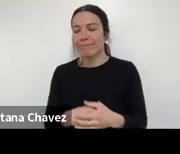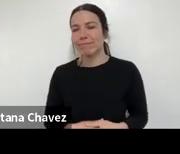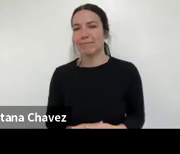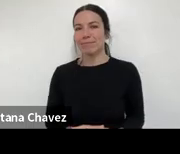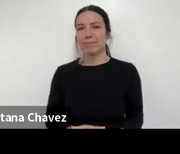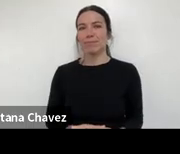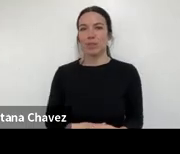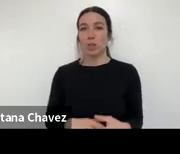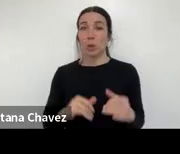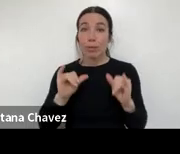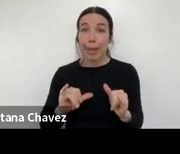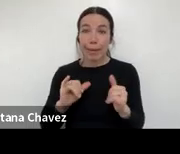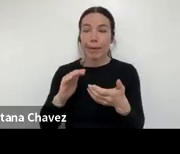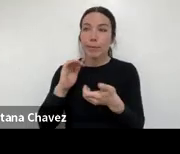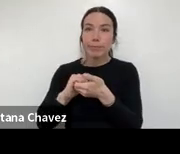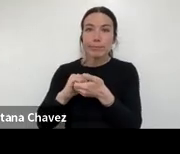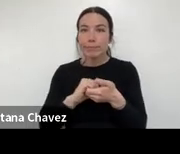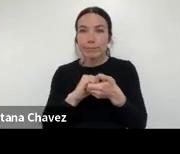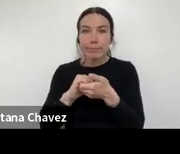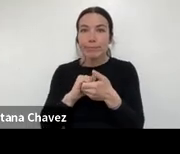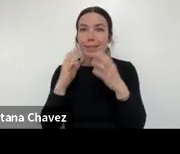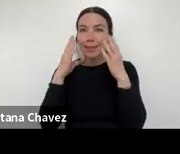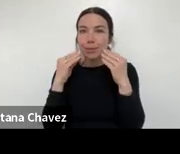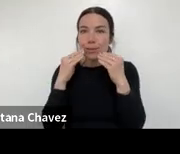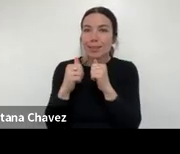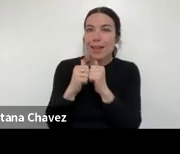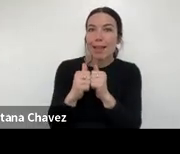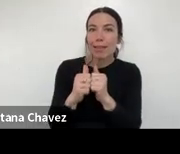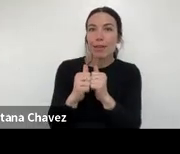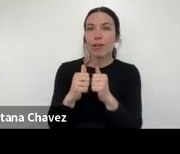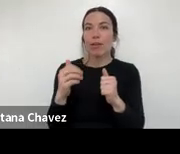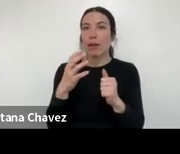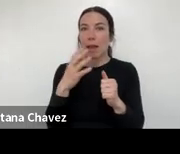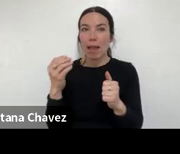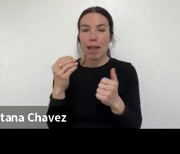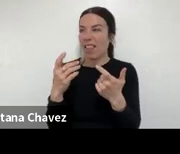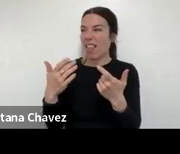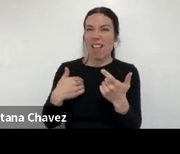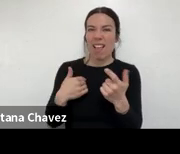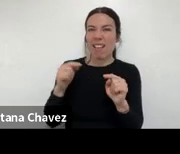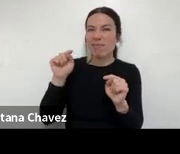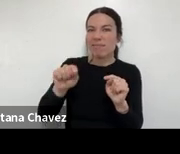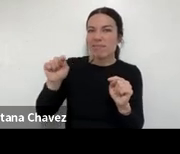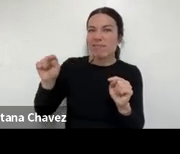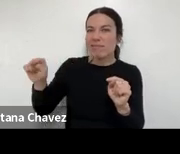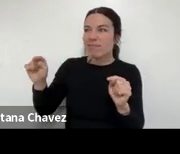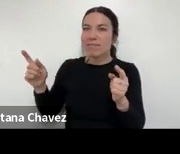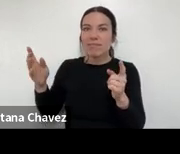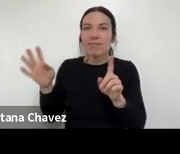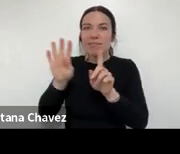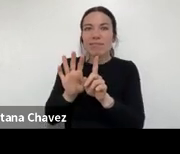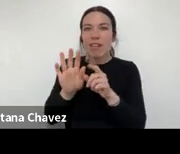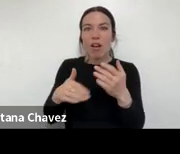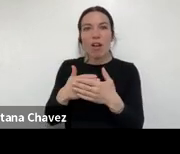together and being, how can we say, being accompanied by all of us